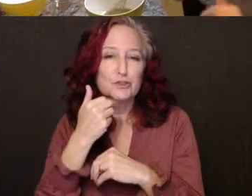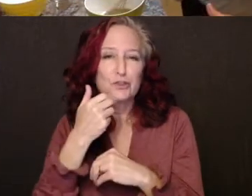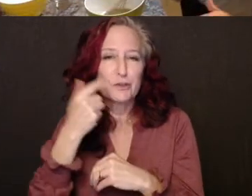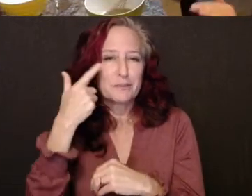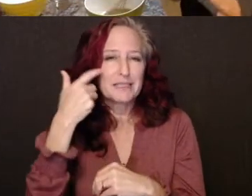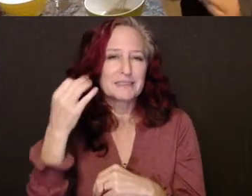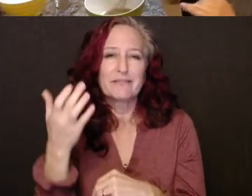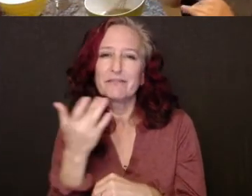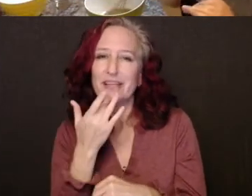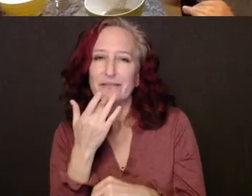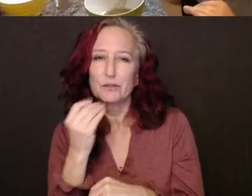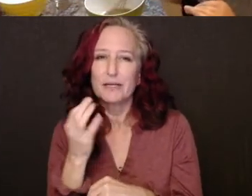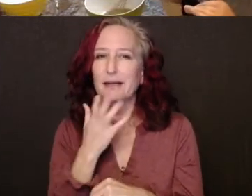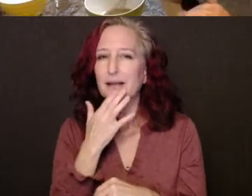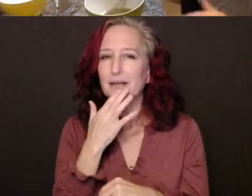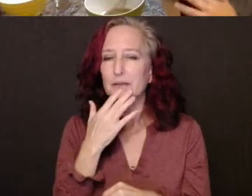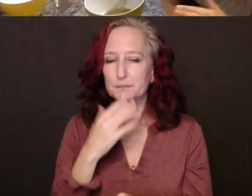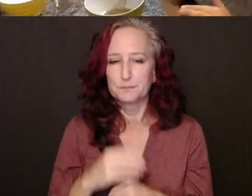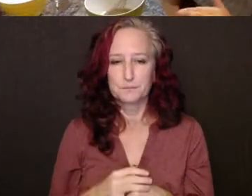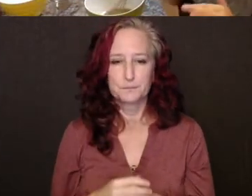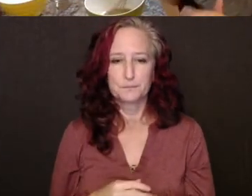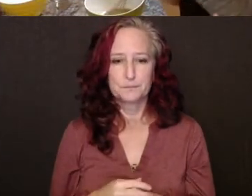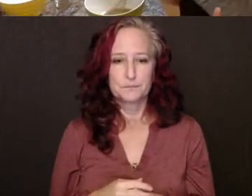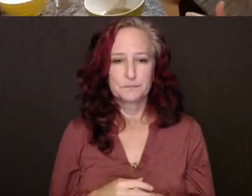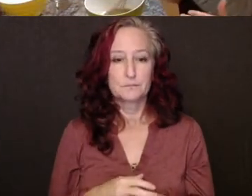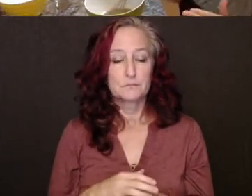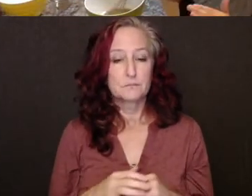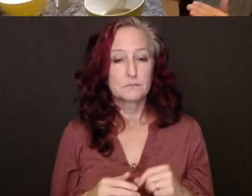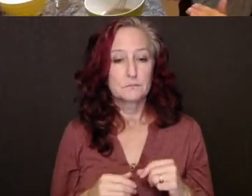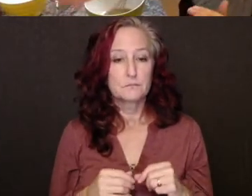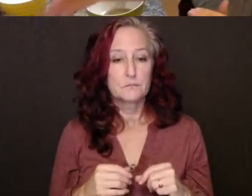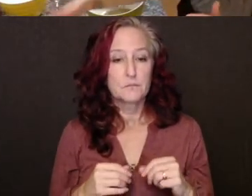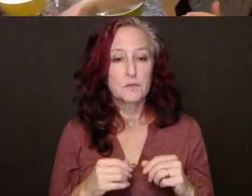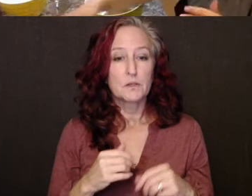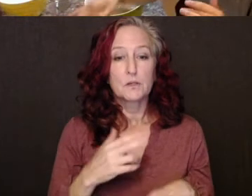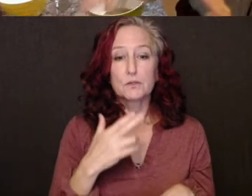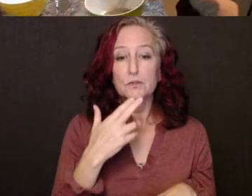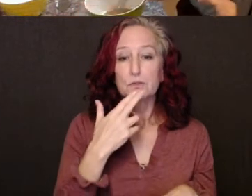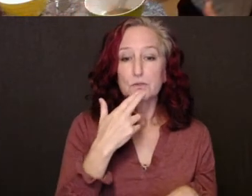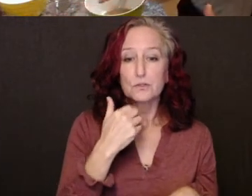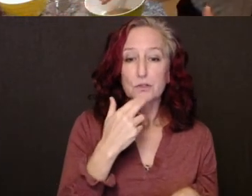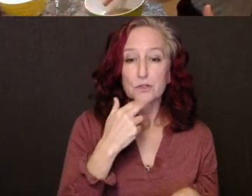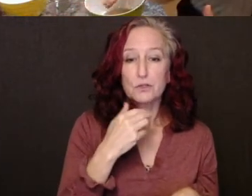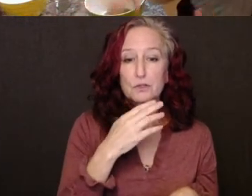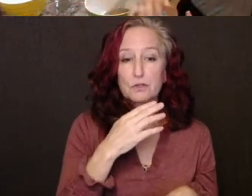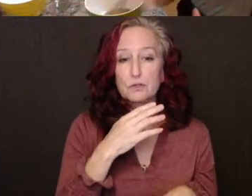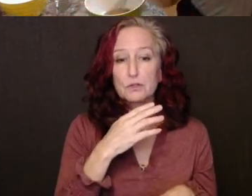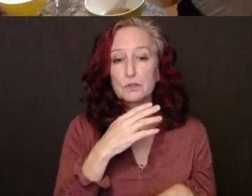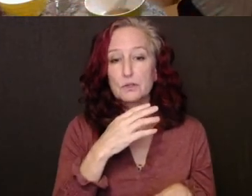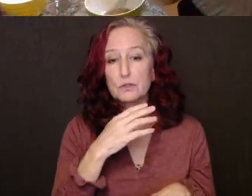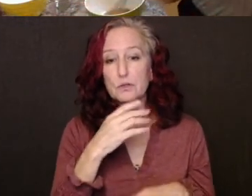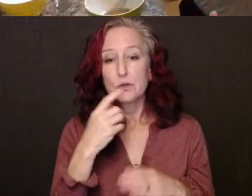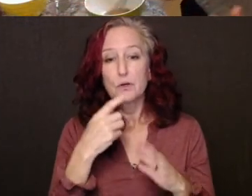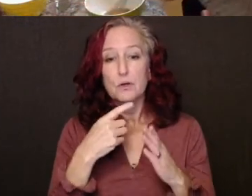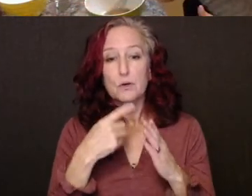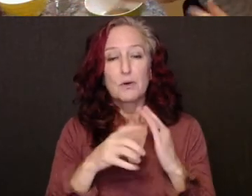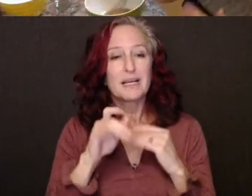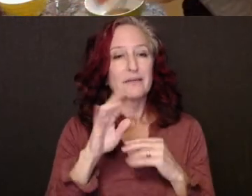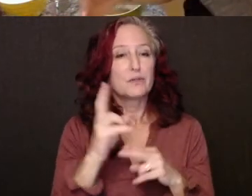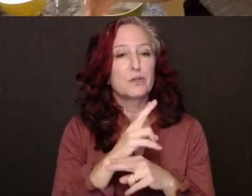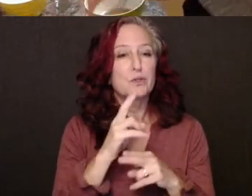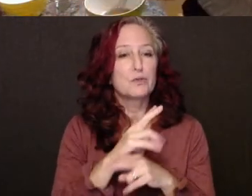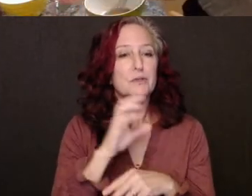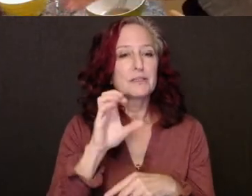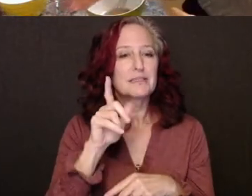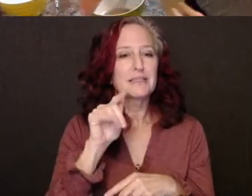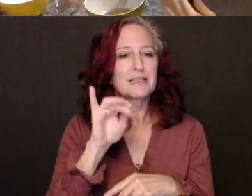And so our baseline cake recipes usually call for 1 cup of sugar just in general. And this one has